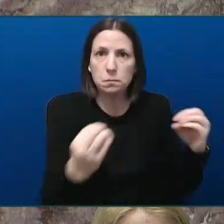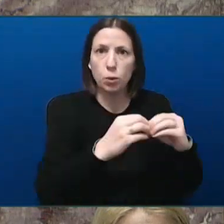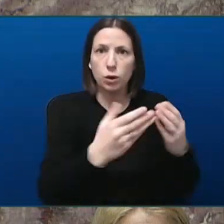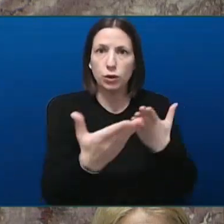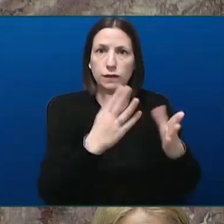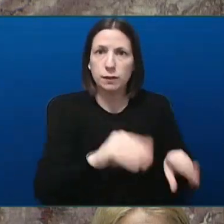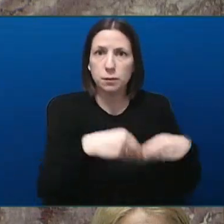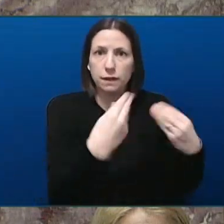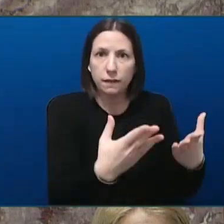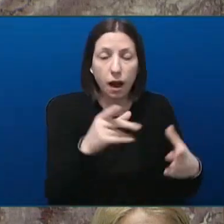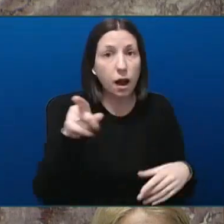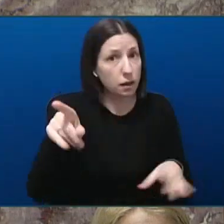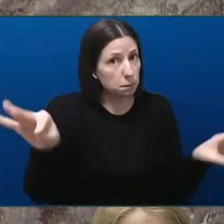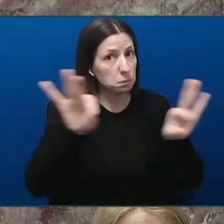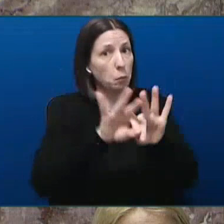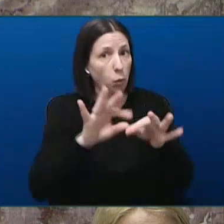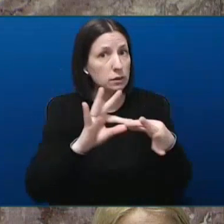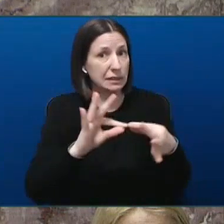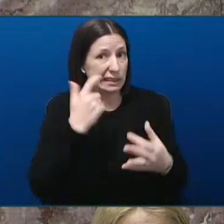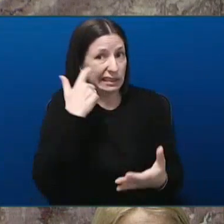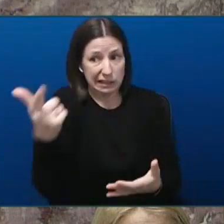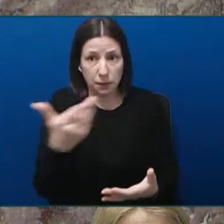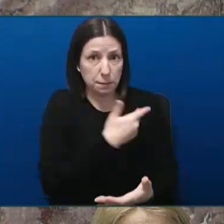that gap between an